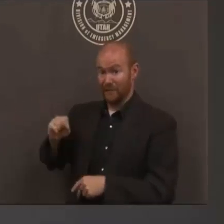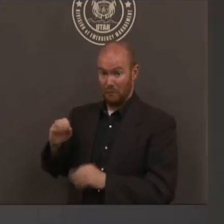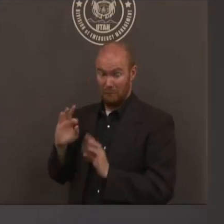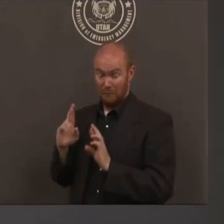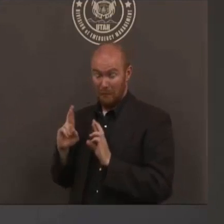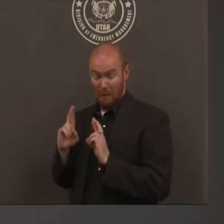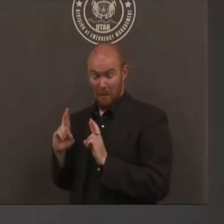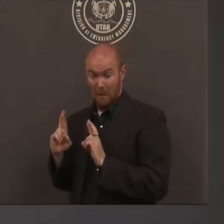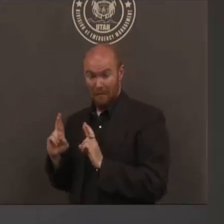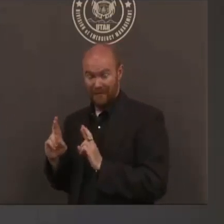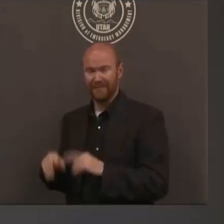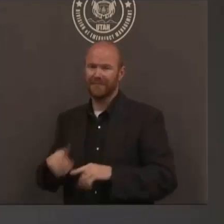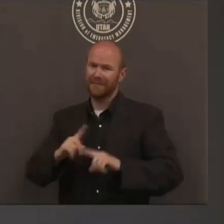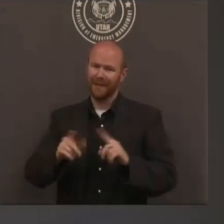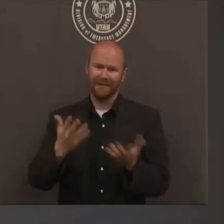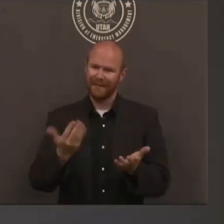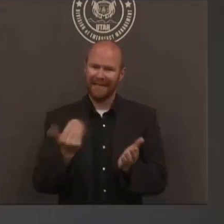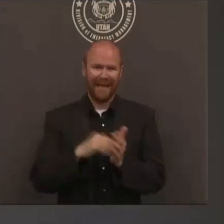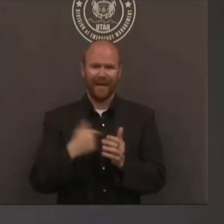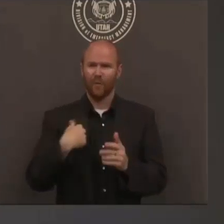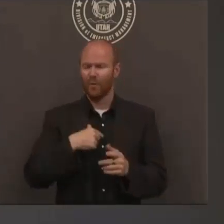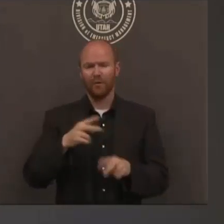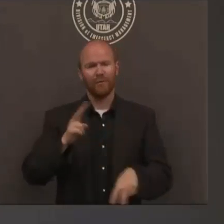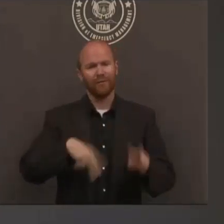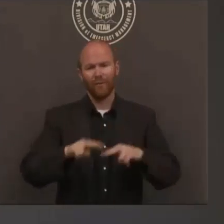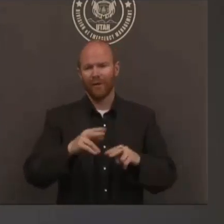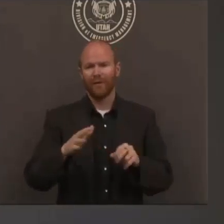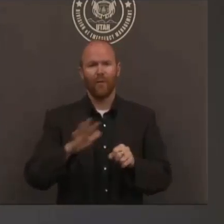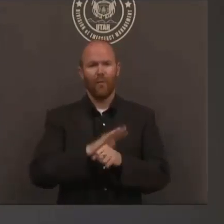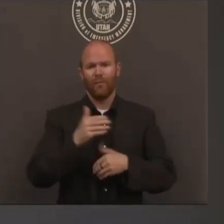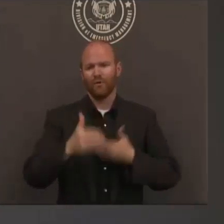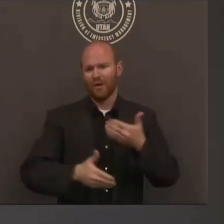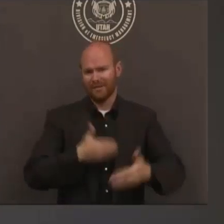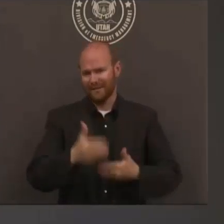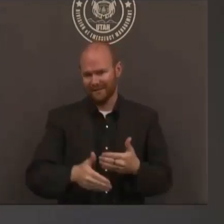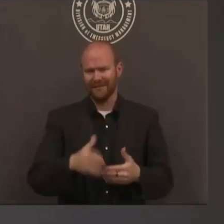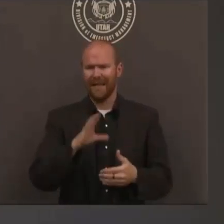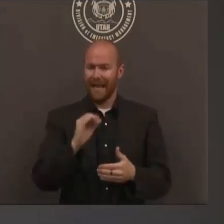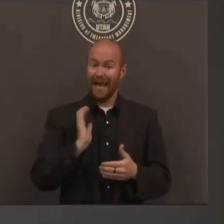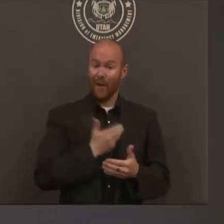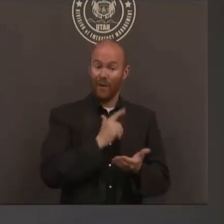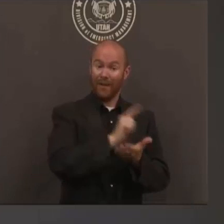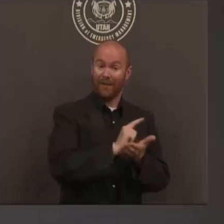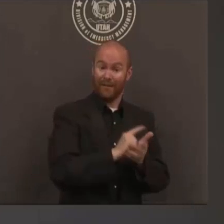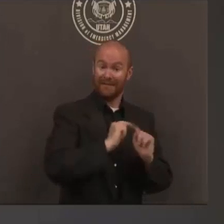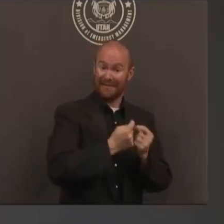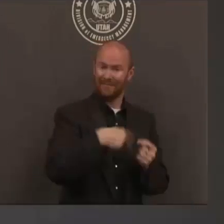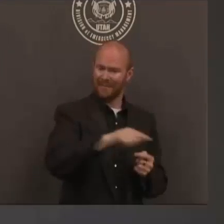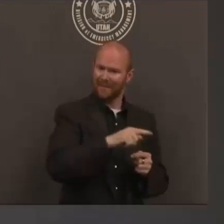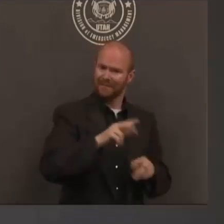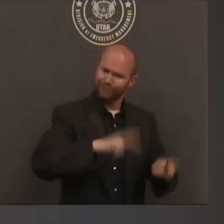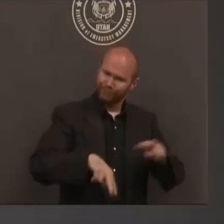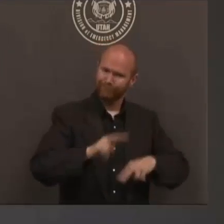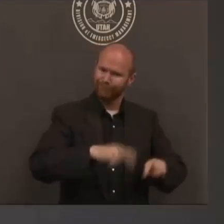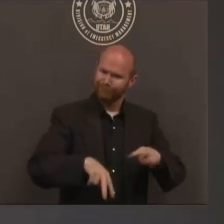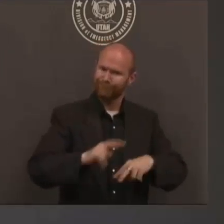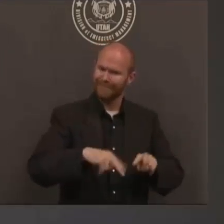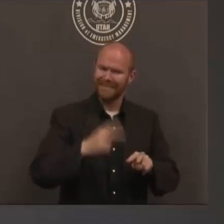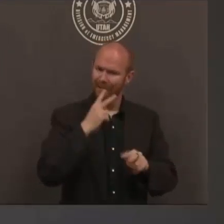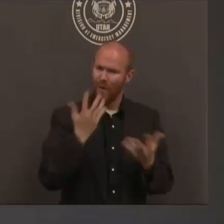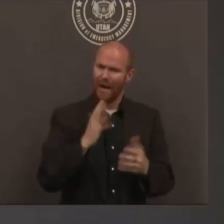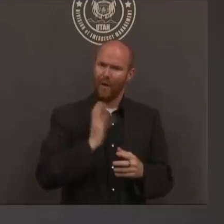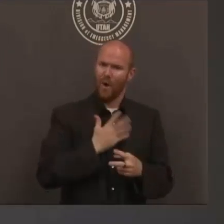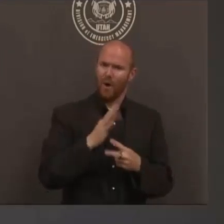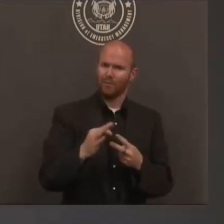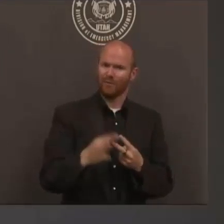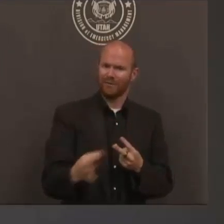we're undergoing a review of the entire process and a legal review to see what our options are. And so, again, I